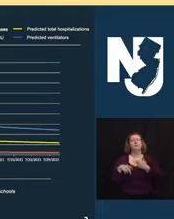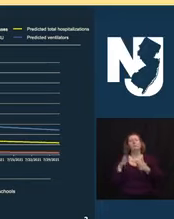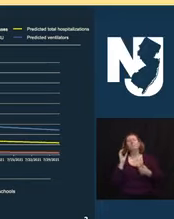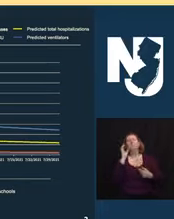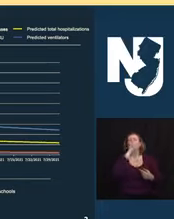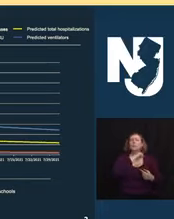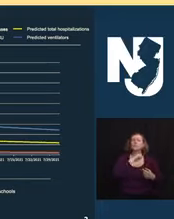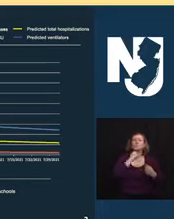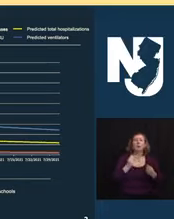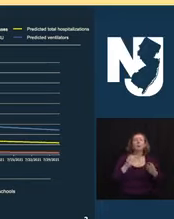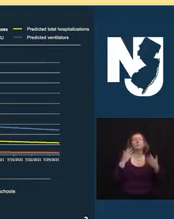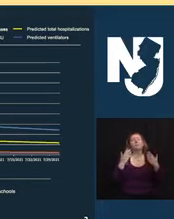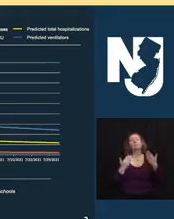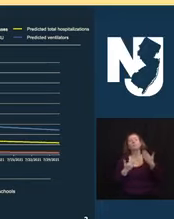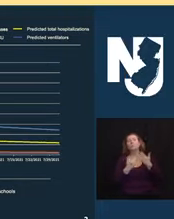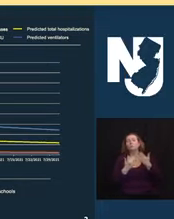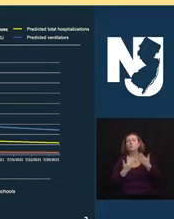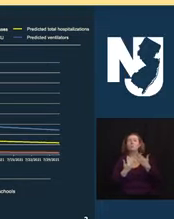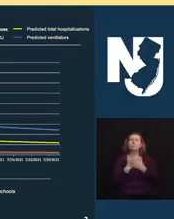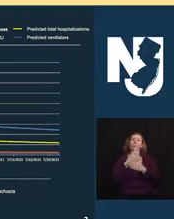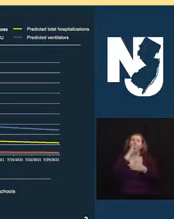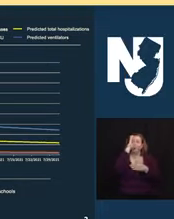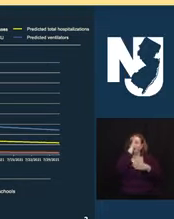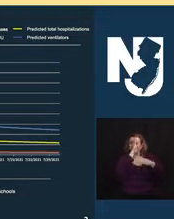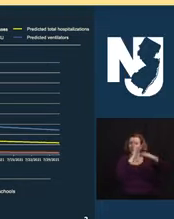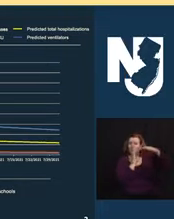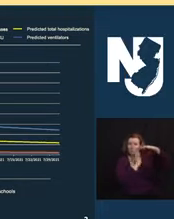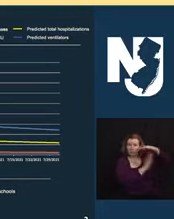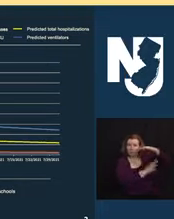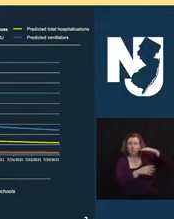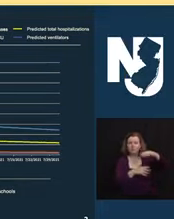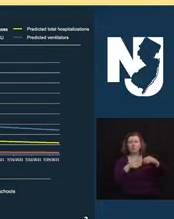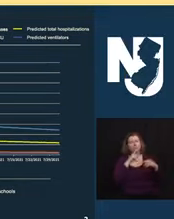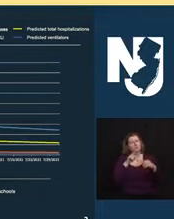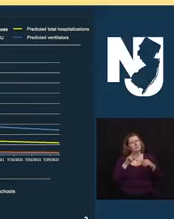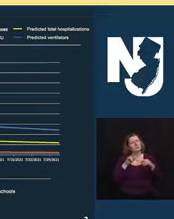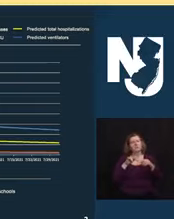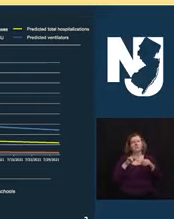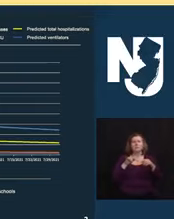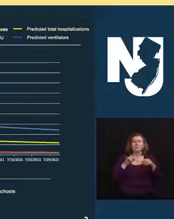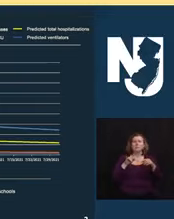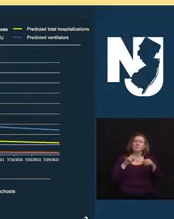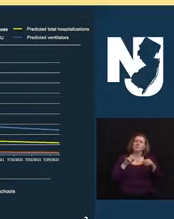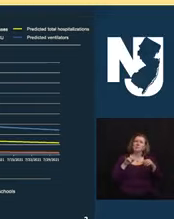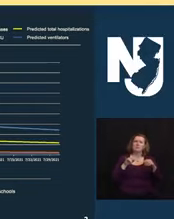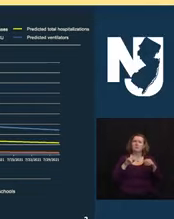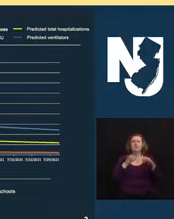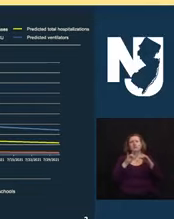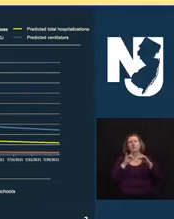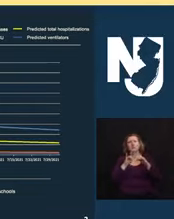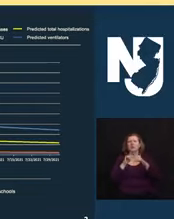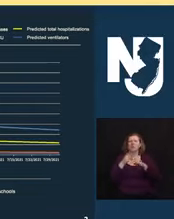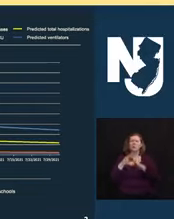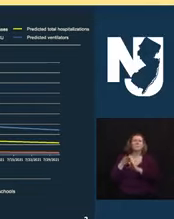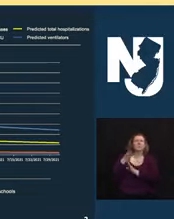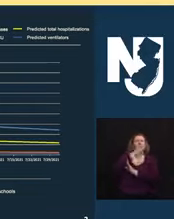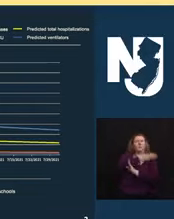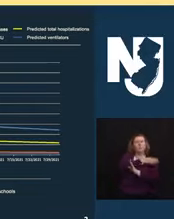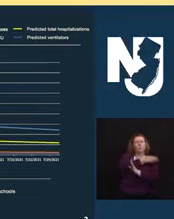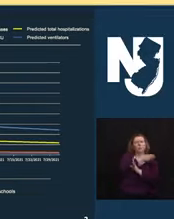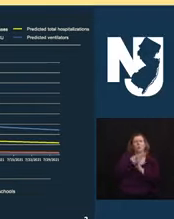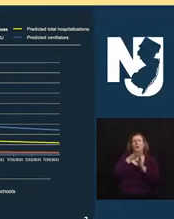new hospitalizations follows the rates that we have seen after past religious holidays and expansion of